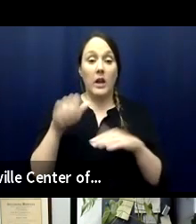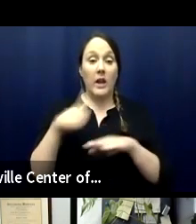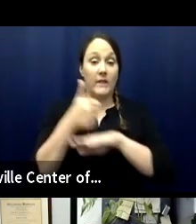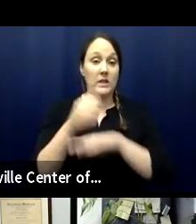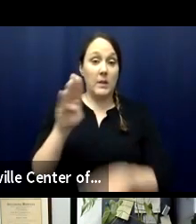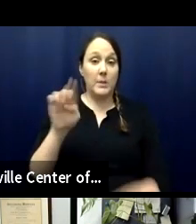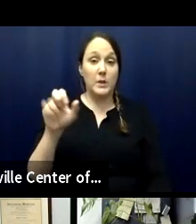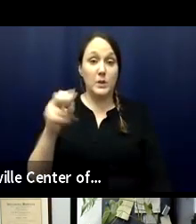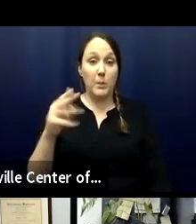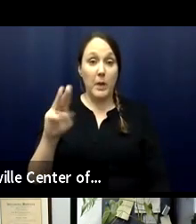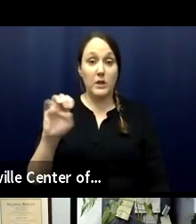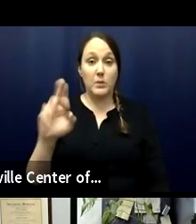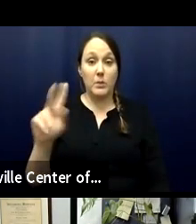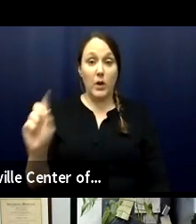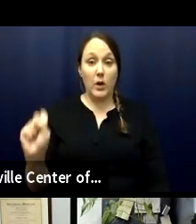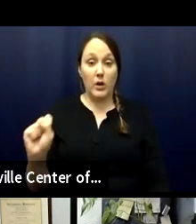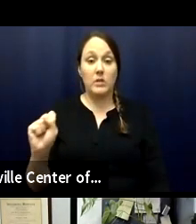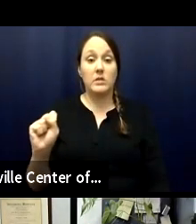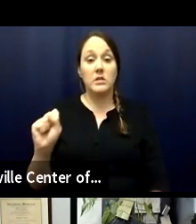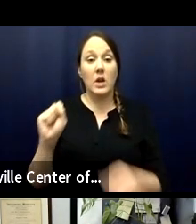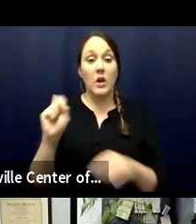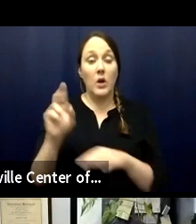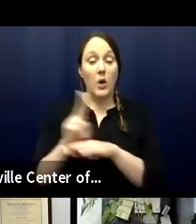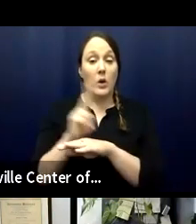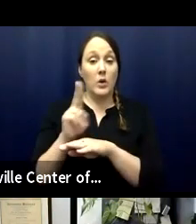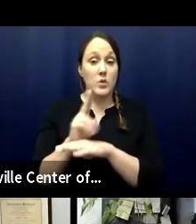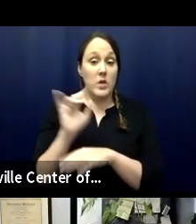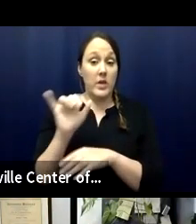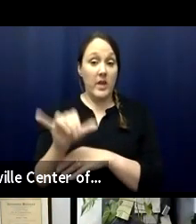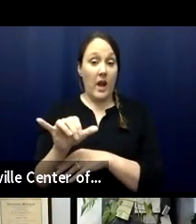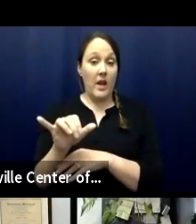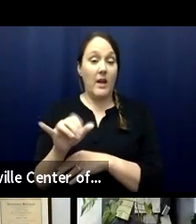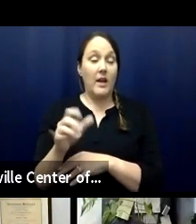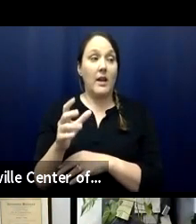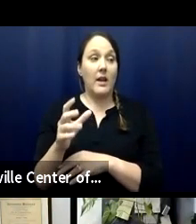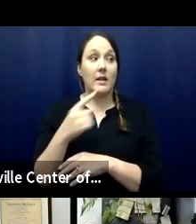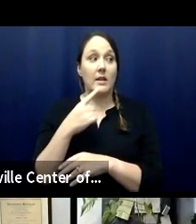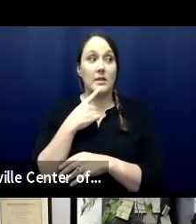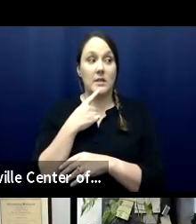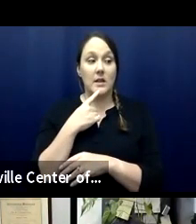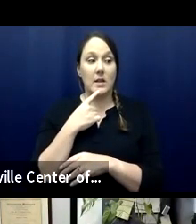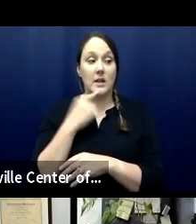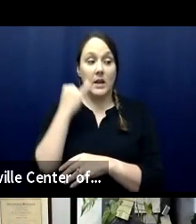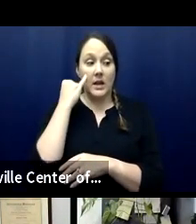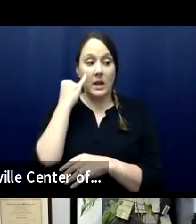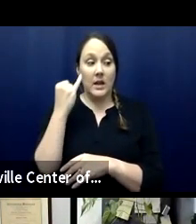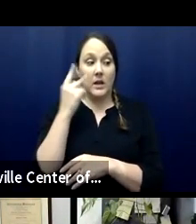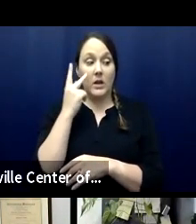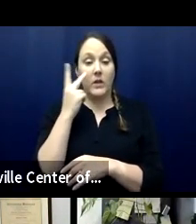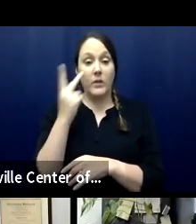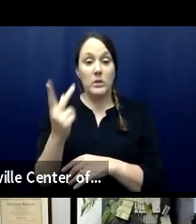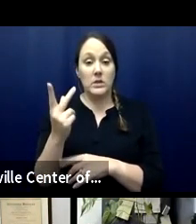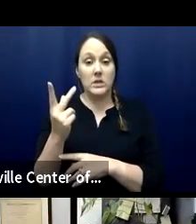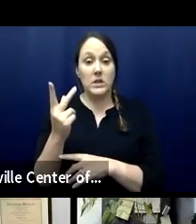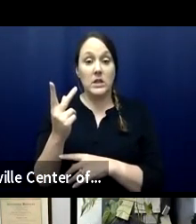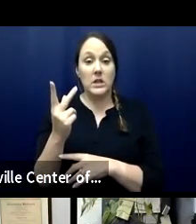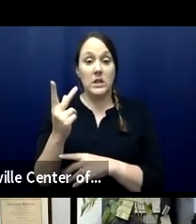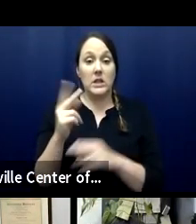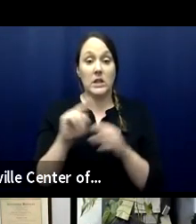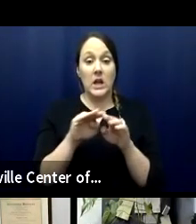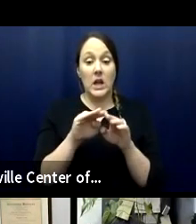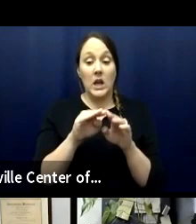benchmarks to take those benchmarks and say that if we see